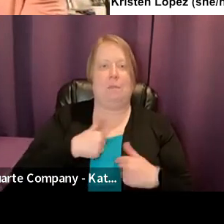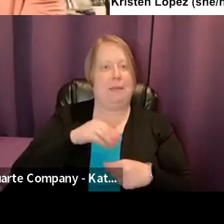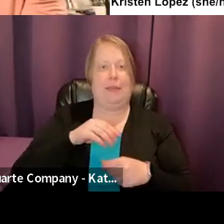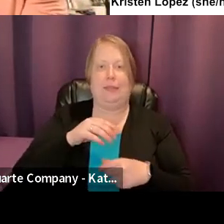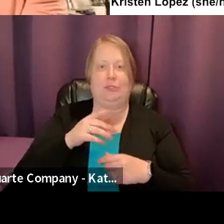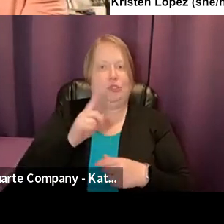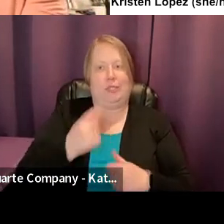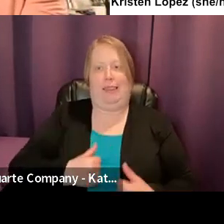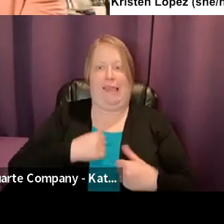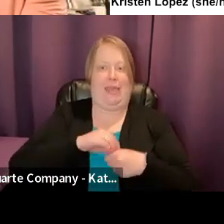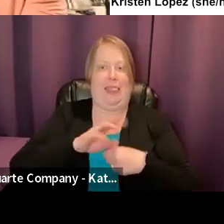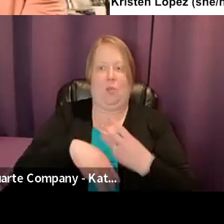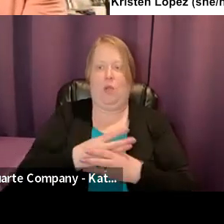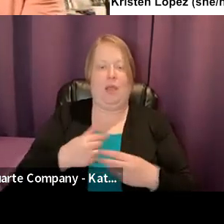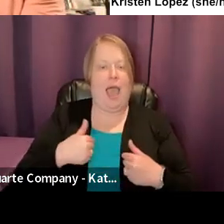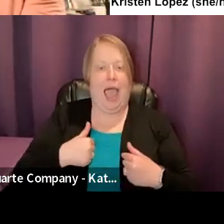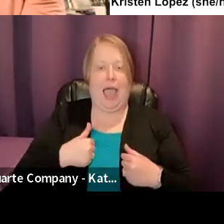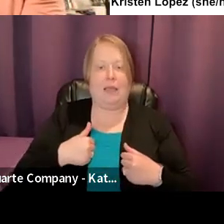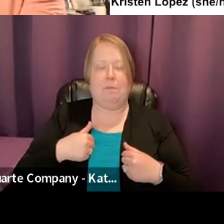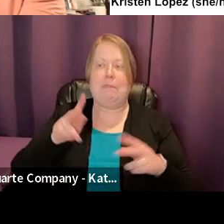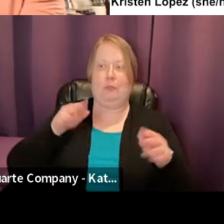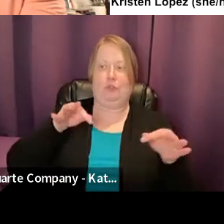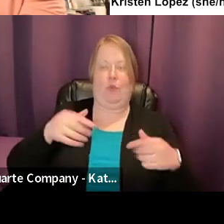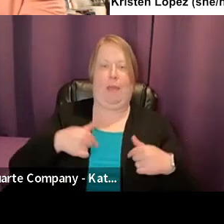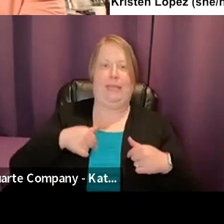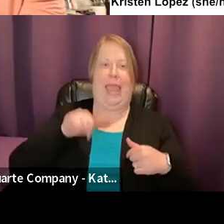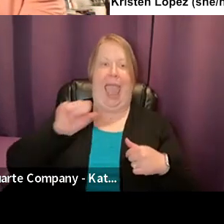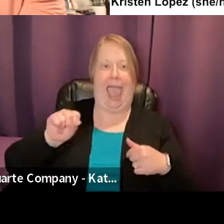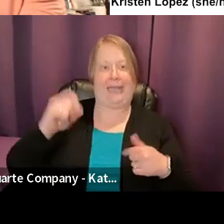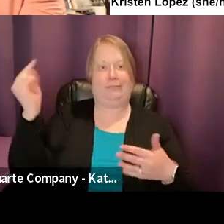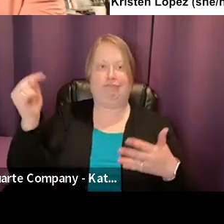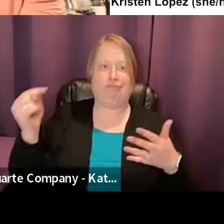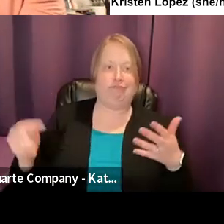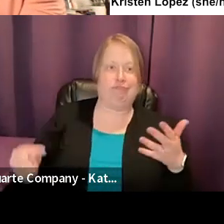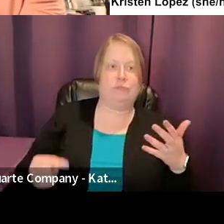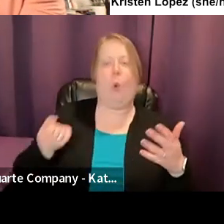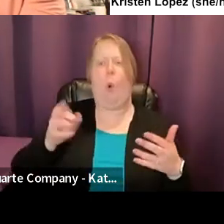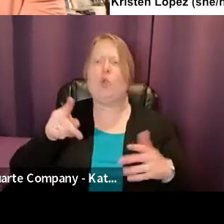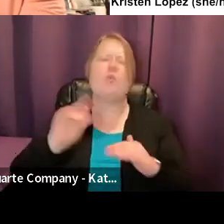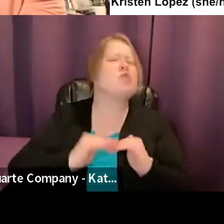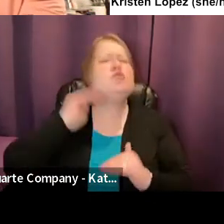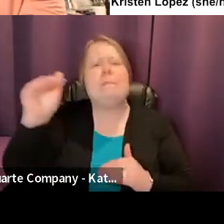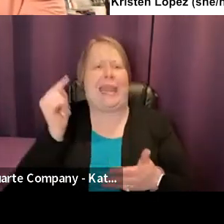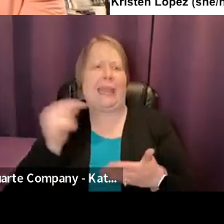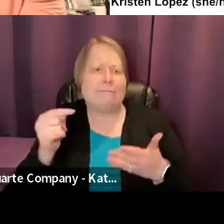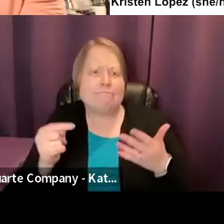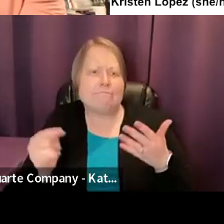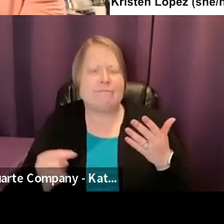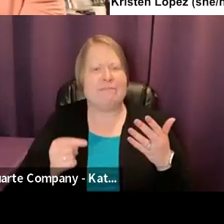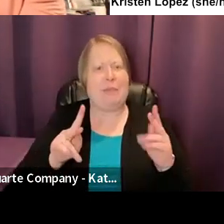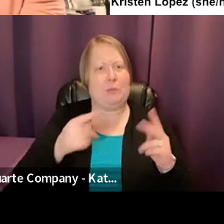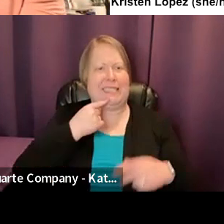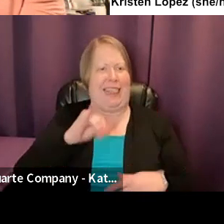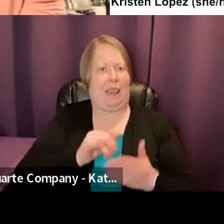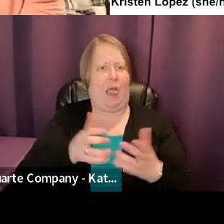is a person that is described as, oh, you are all of the things, or you are too many of the things, right? Like, I get that a lot. How